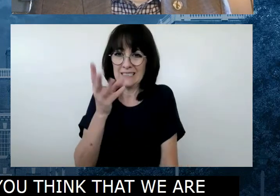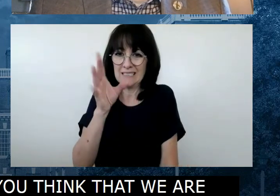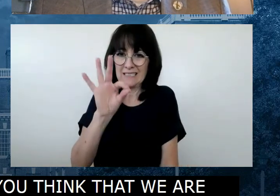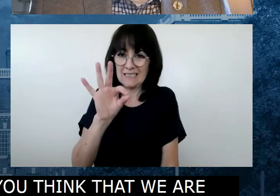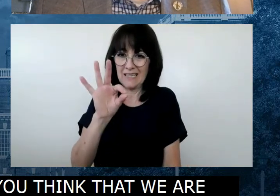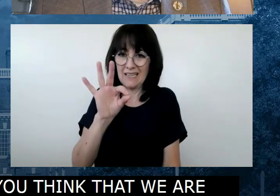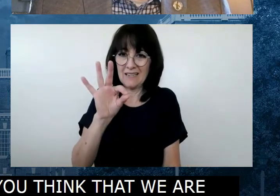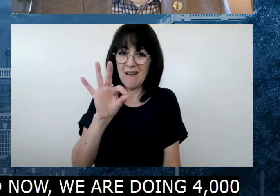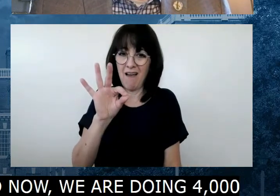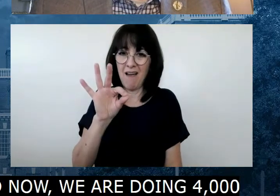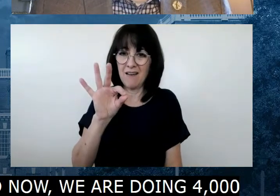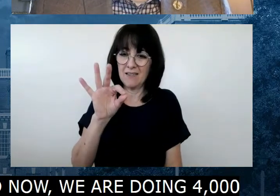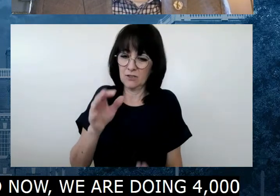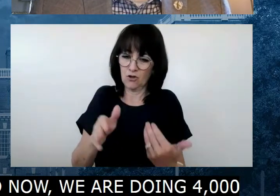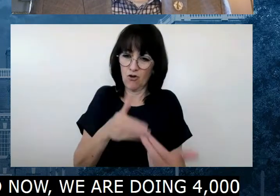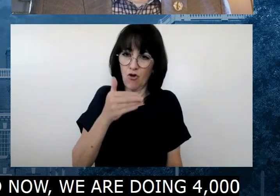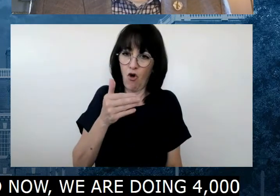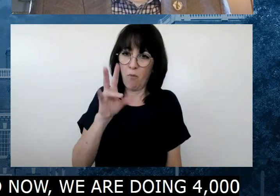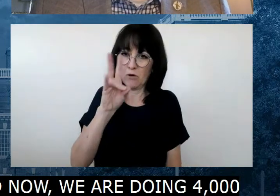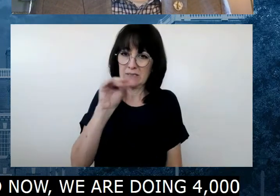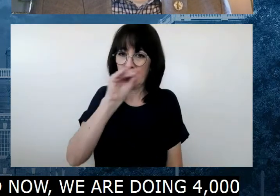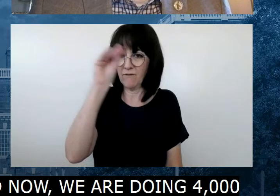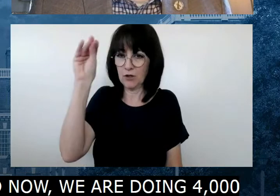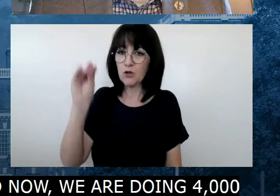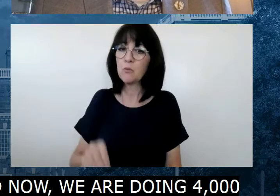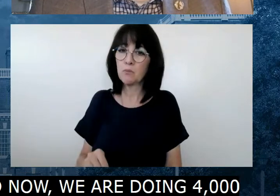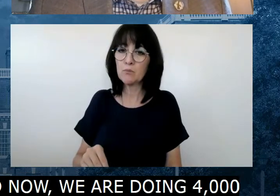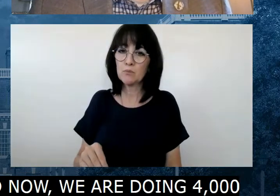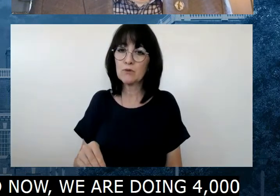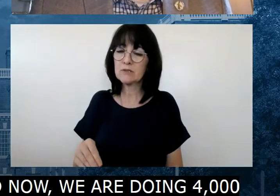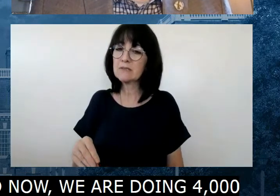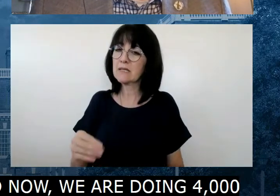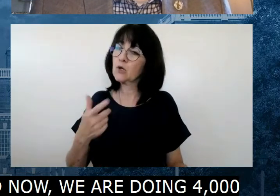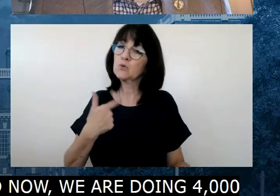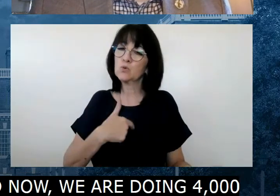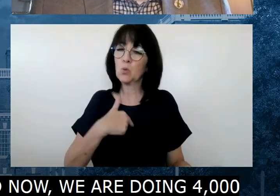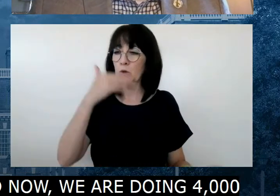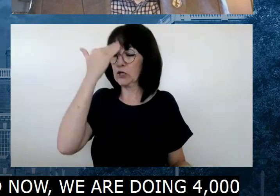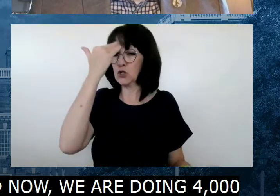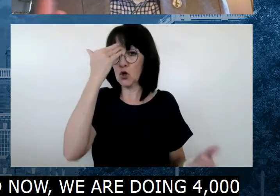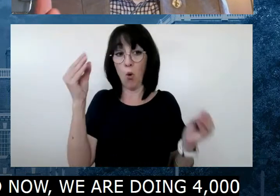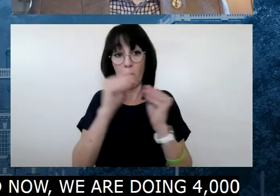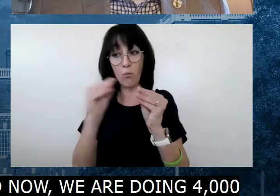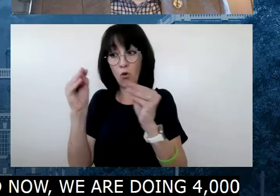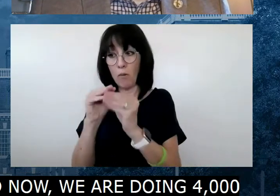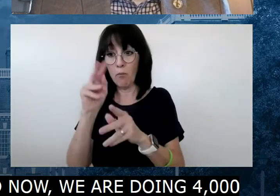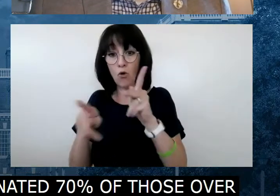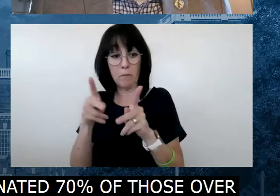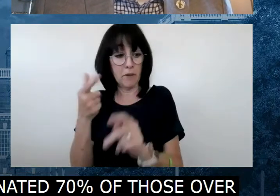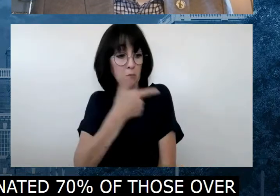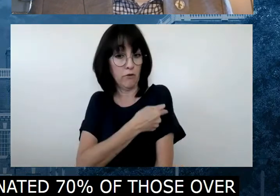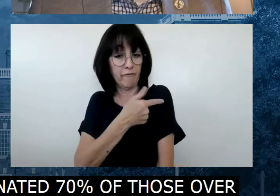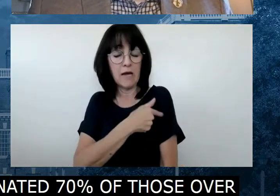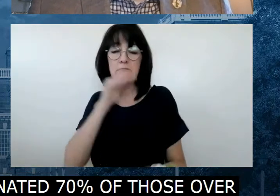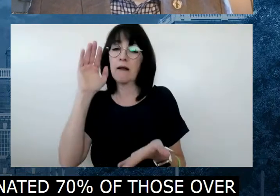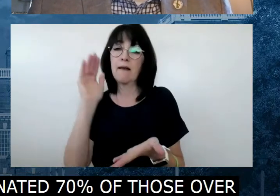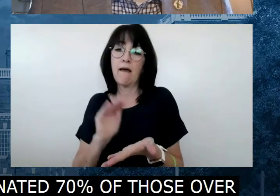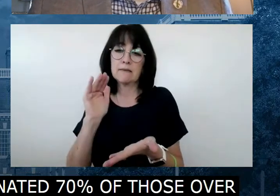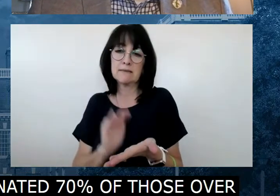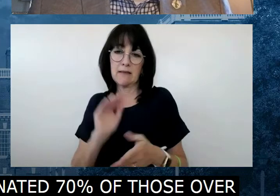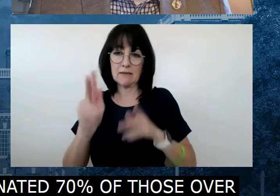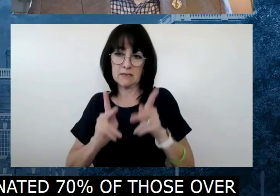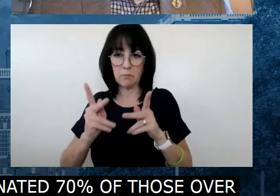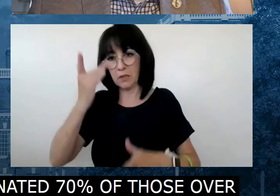of 18. And it just shows you the impact we're having between both fronts of these. As the governor was saying, we're really looking